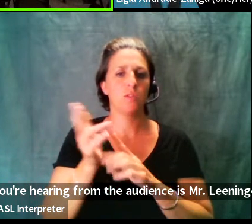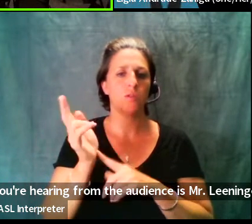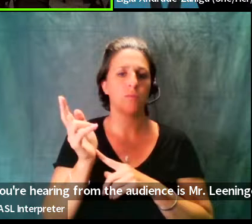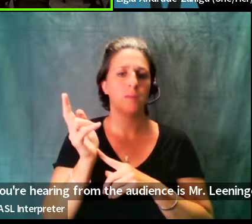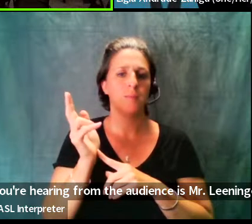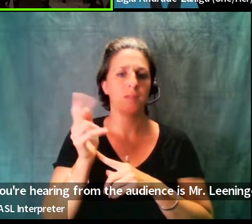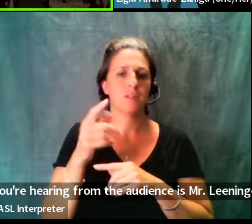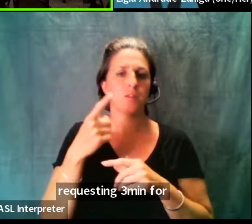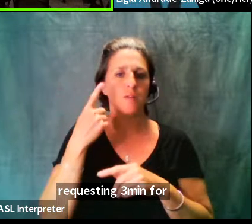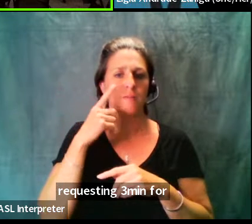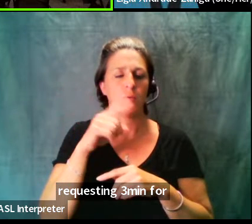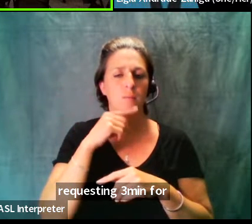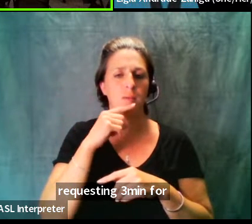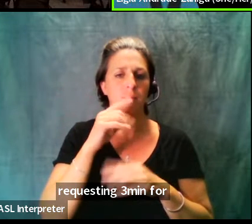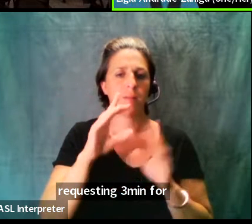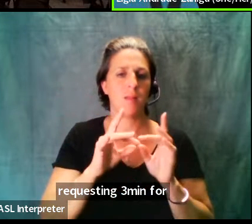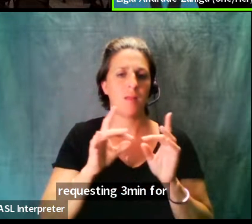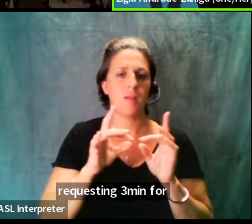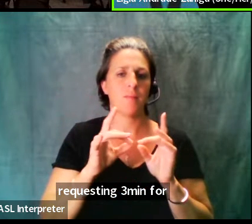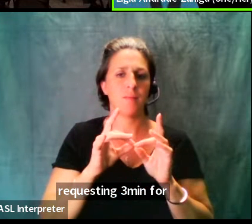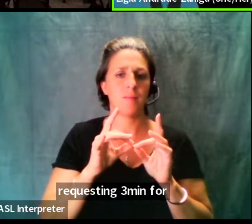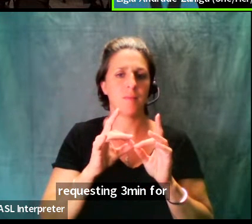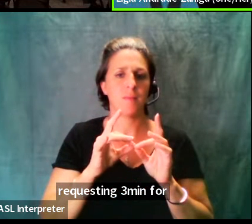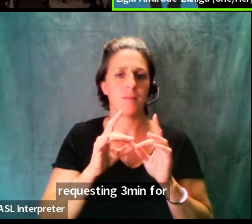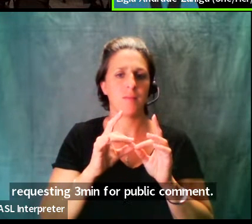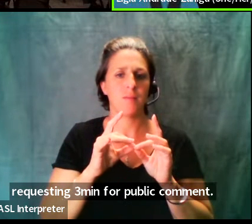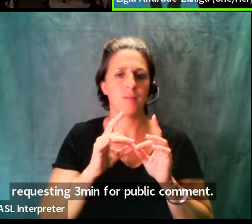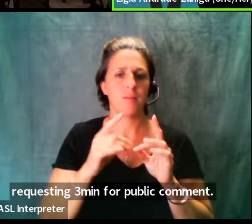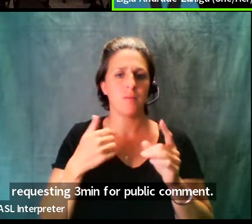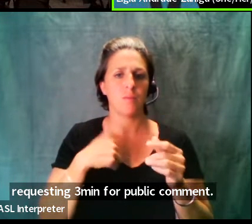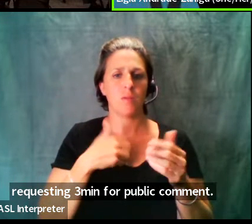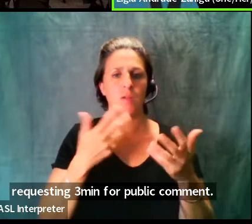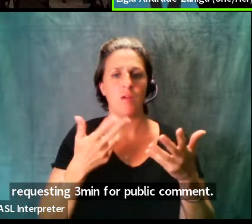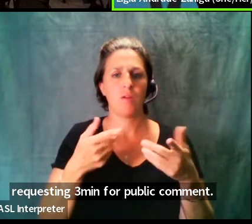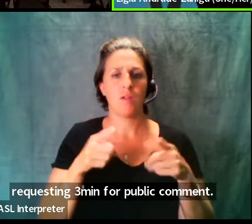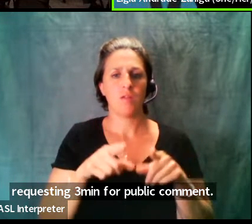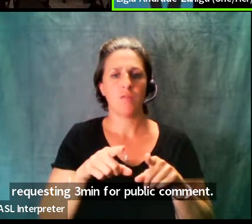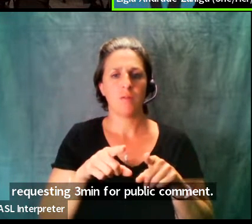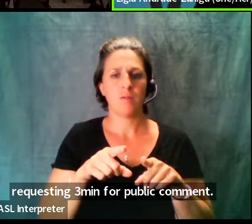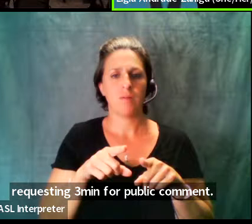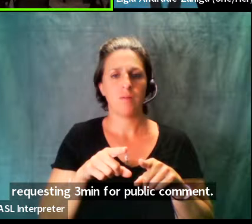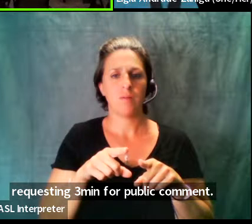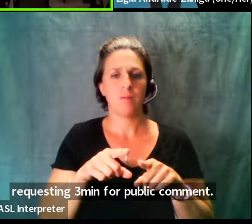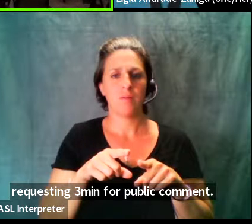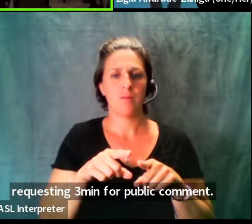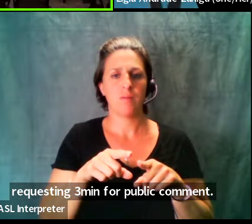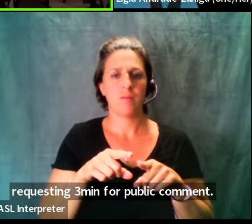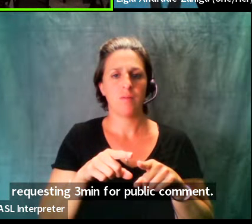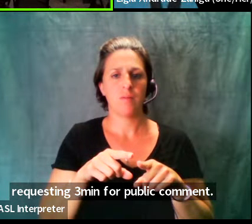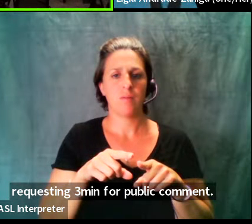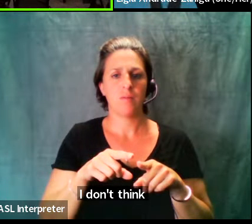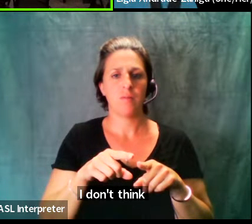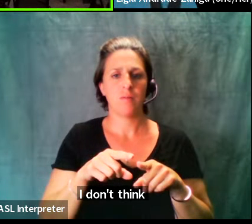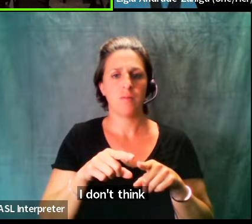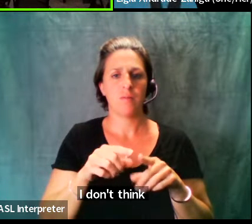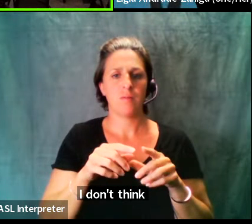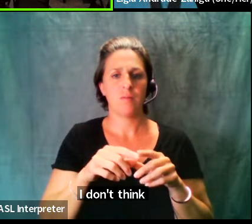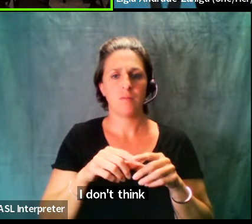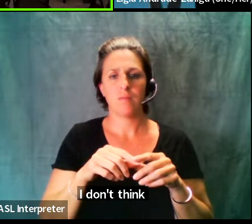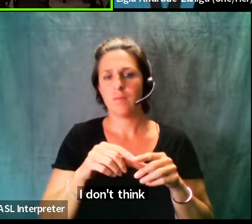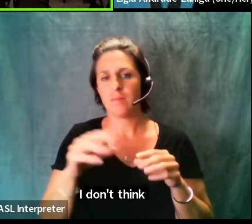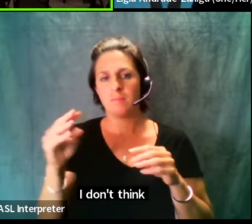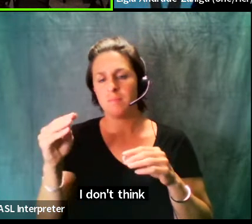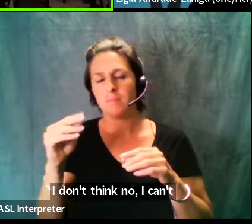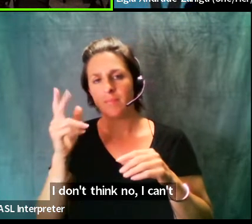for public comment. No, we already had an agreement. I don't think, no. So- it's getting really late. Yeah.